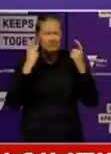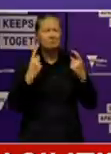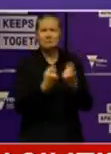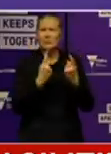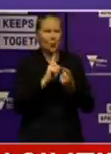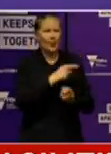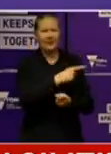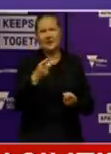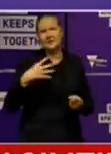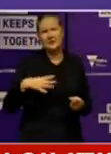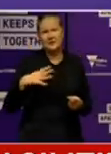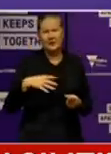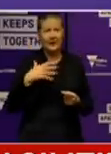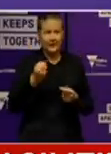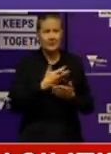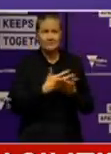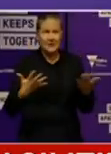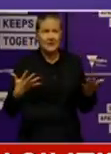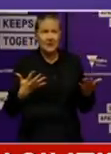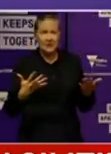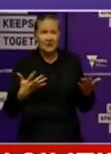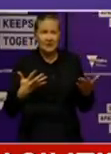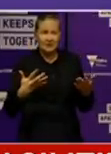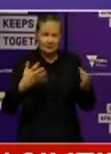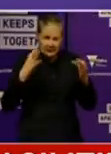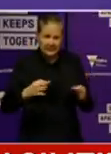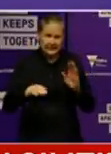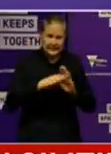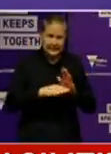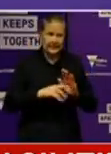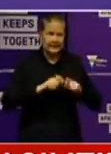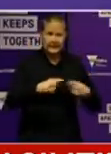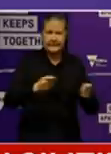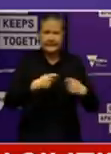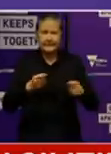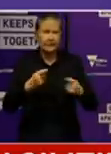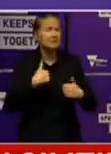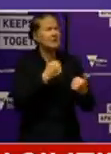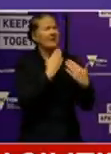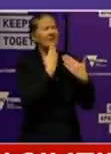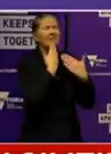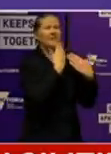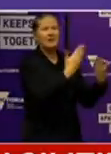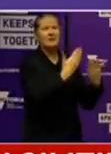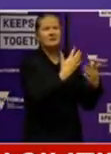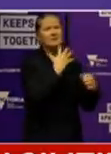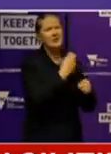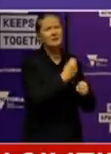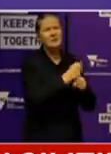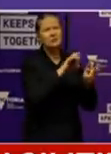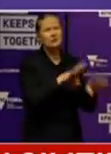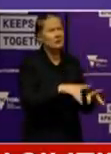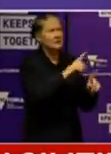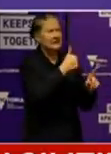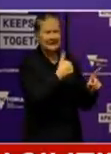comprehensive package. I want to express gratitude to the Commonwealth for acting very quickly on my request to address these risk factors.